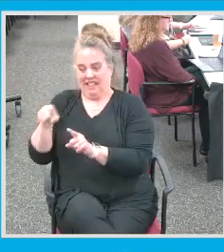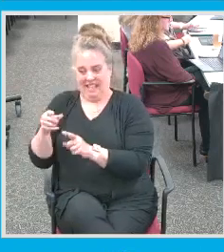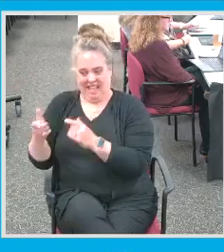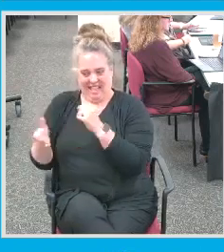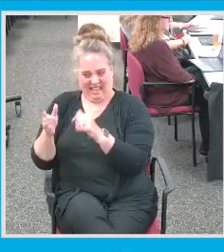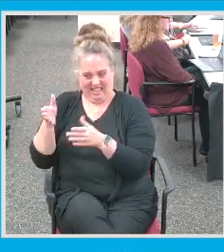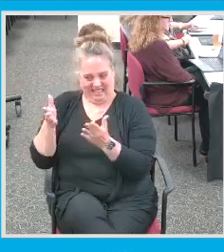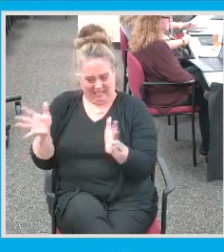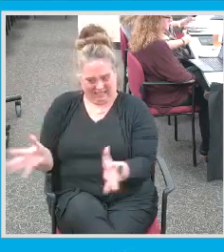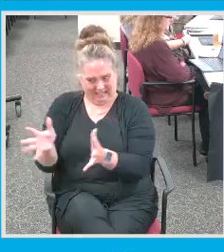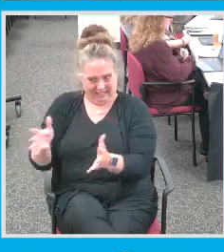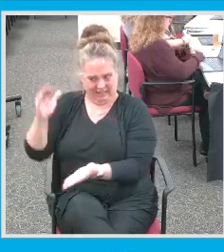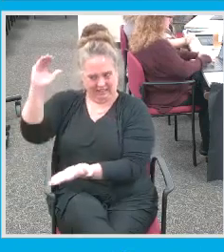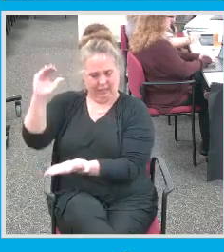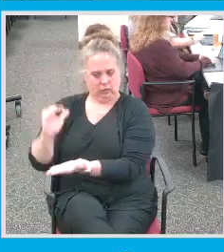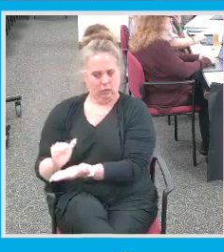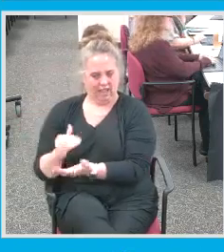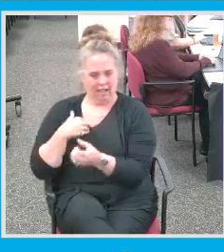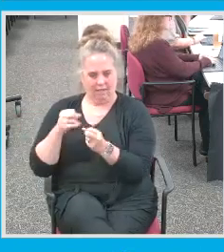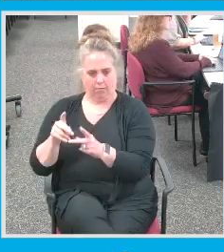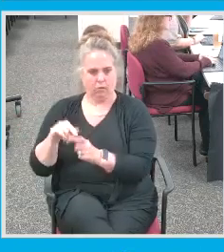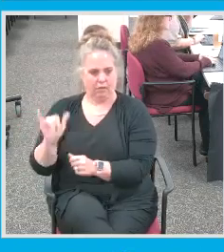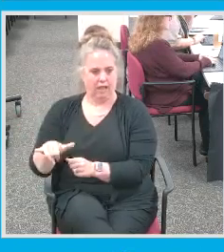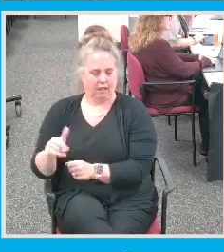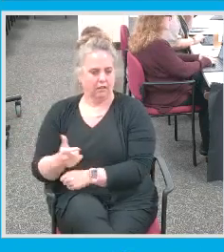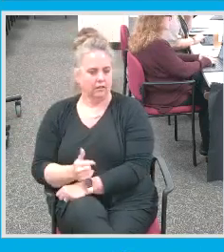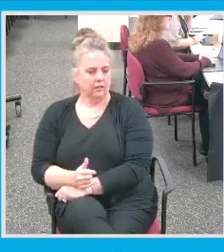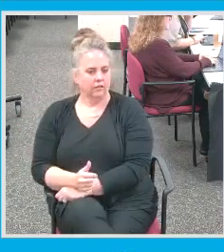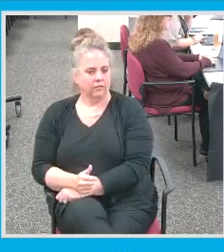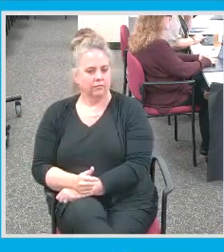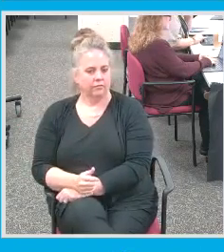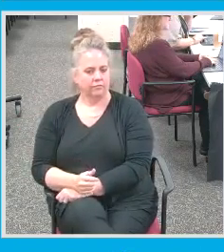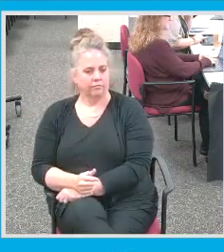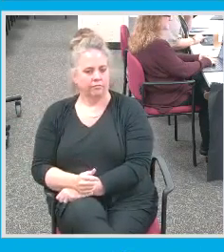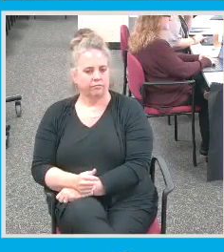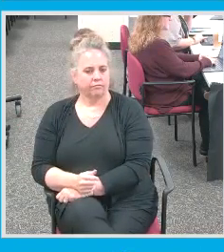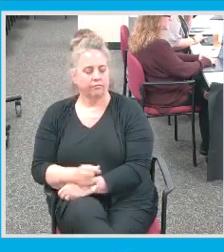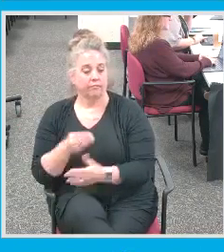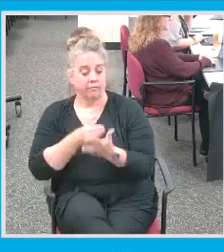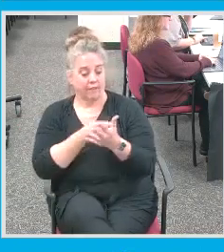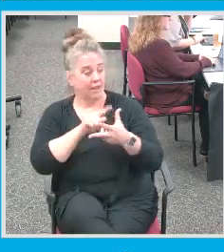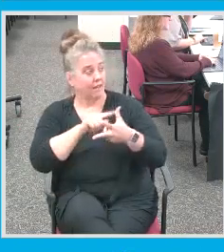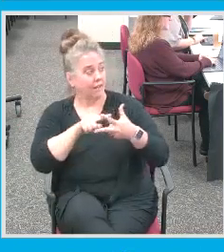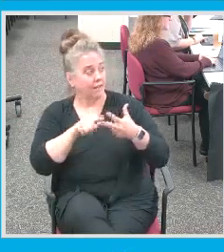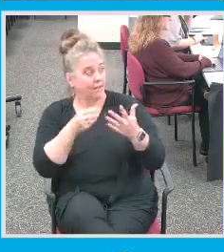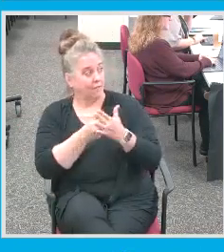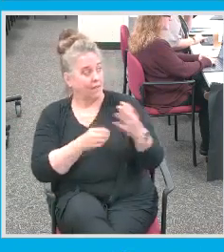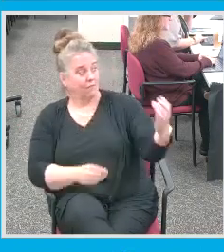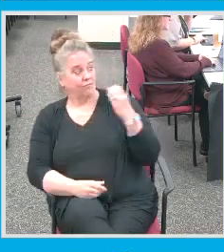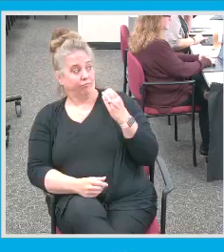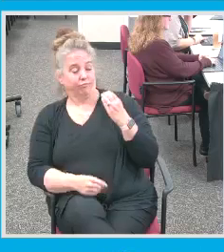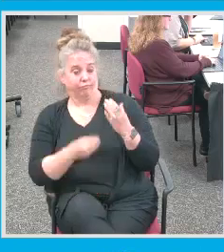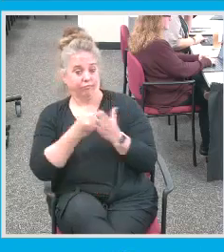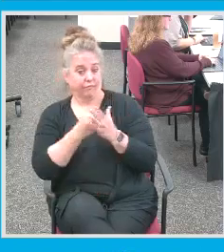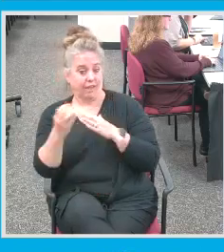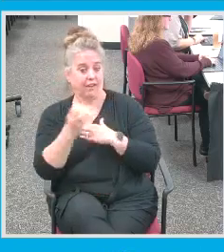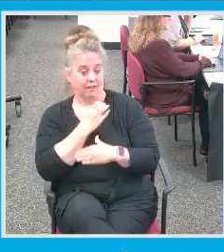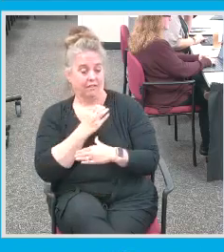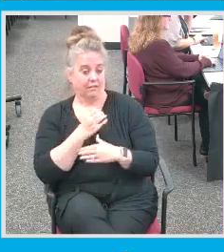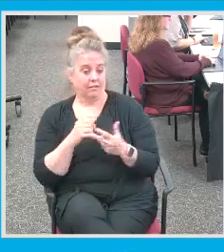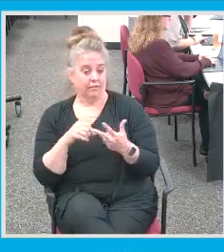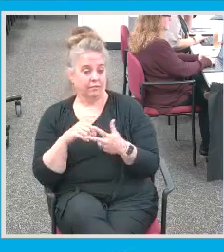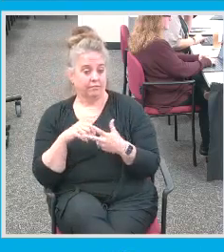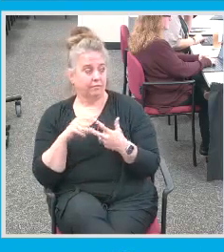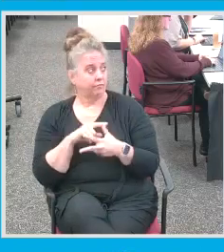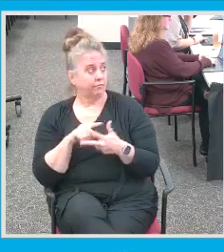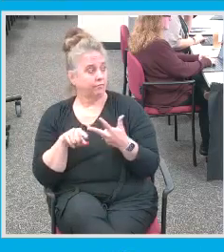The work of FVCTC has benefited from 3 funding sources. Oh, excuse me, can you change the slide? There we go. Has benefited from 3 funding sources. The